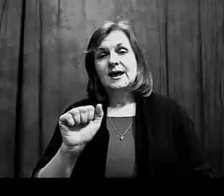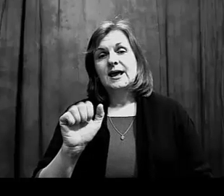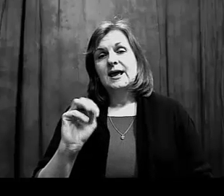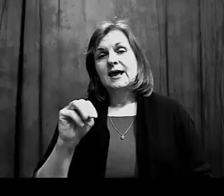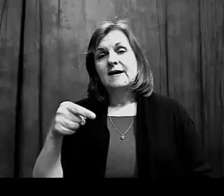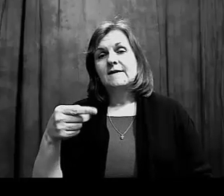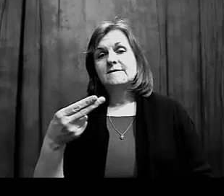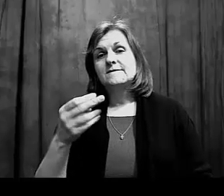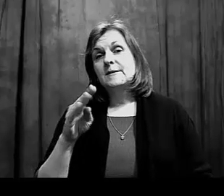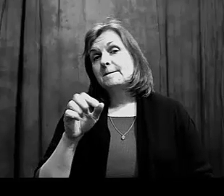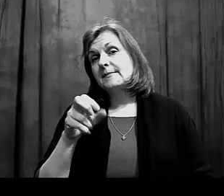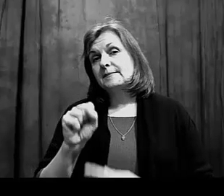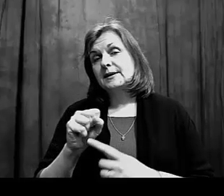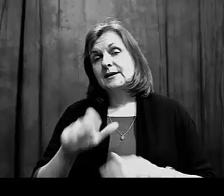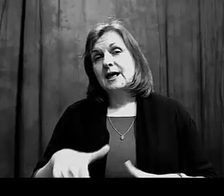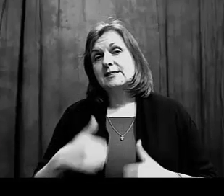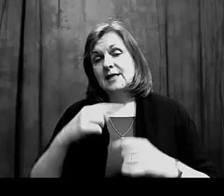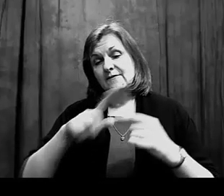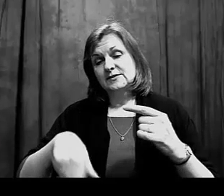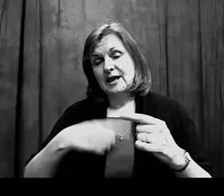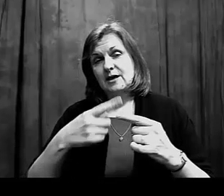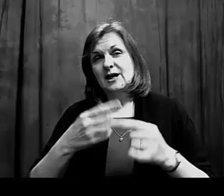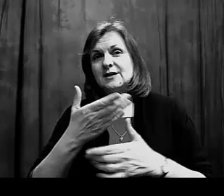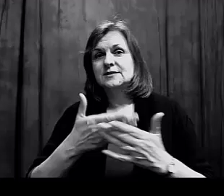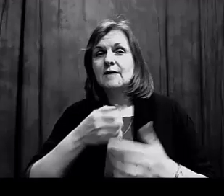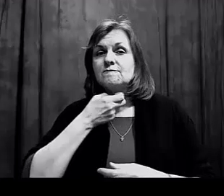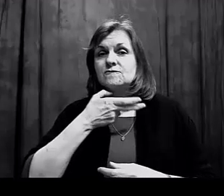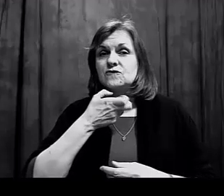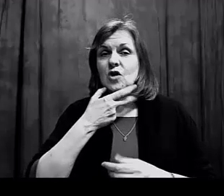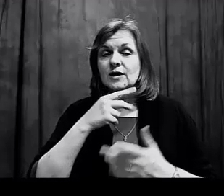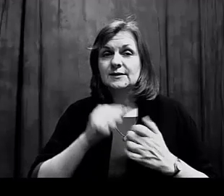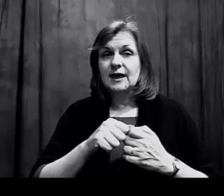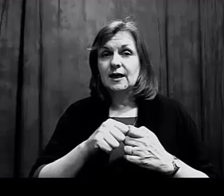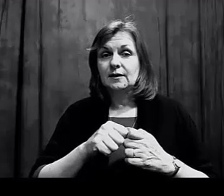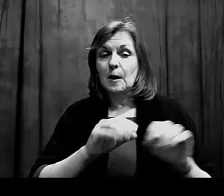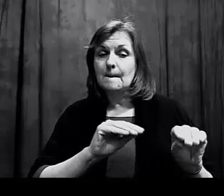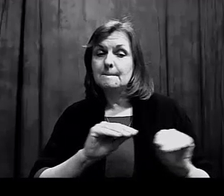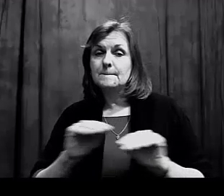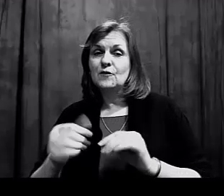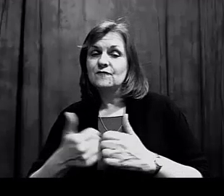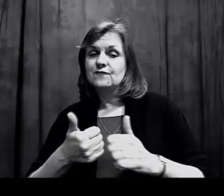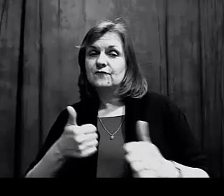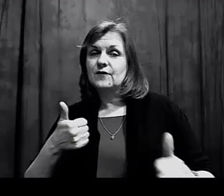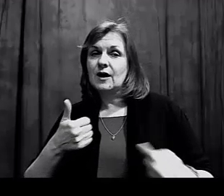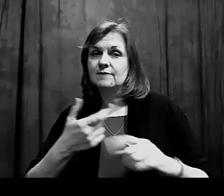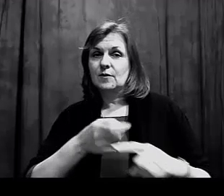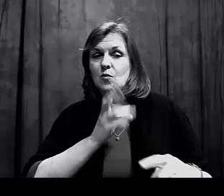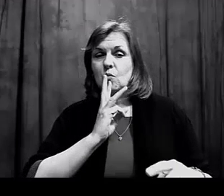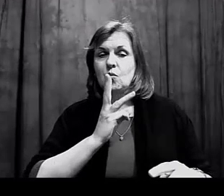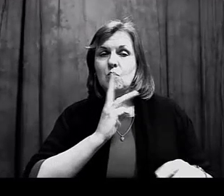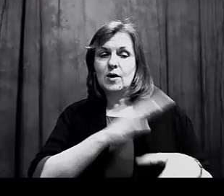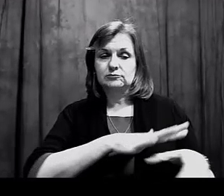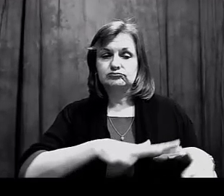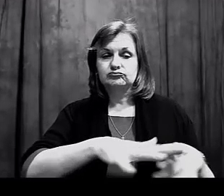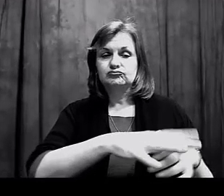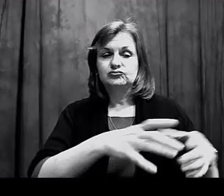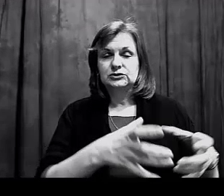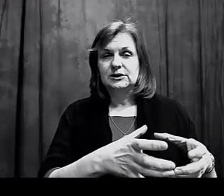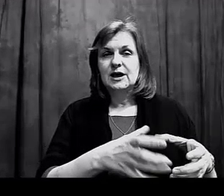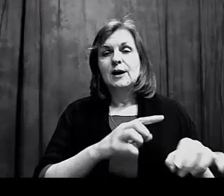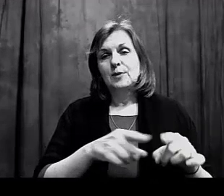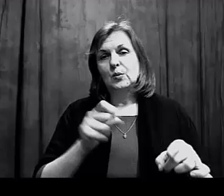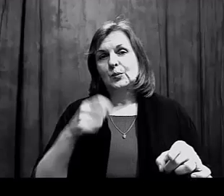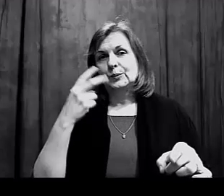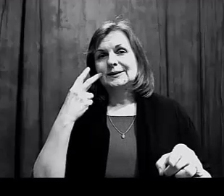In our amphibian life cycle, we do see some terrestrial frogs that can move further away from these ponds and